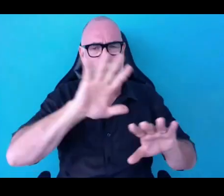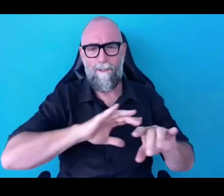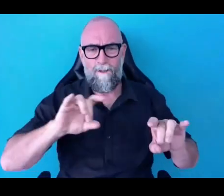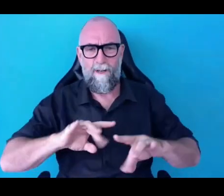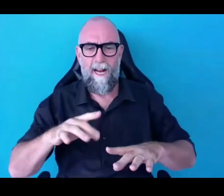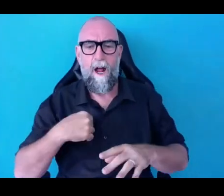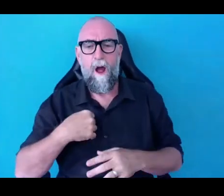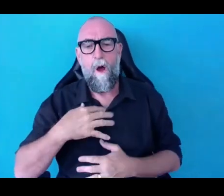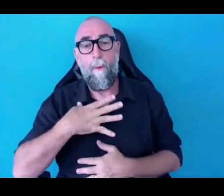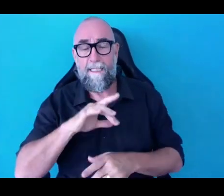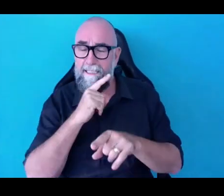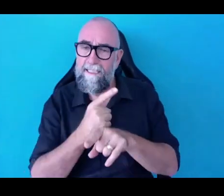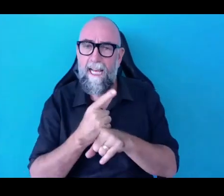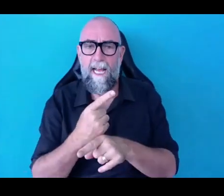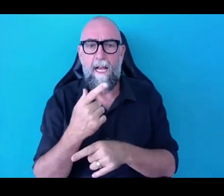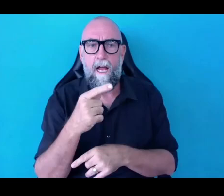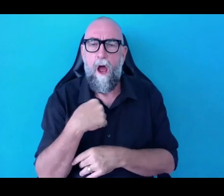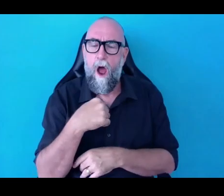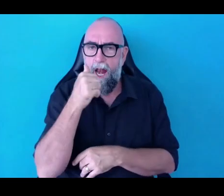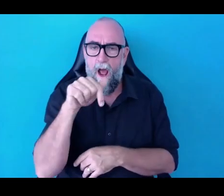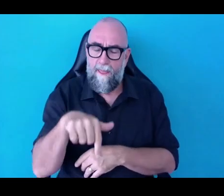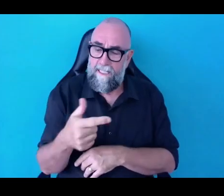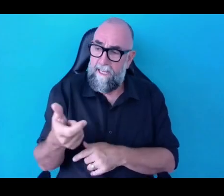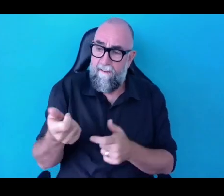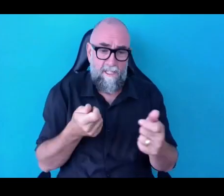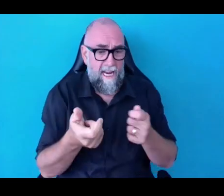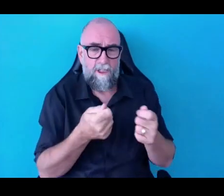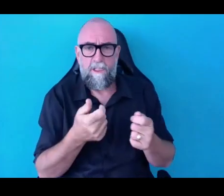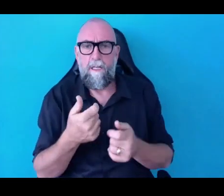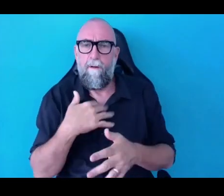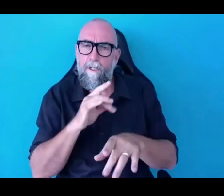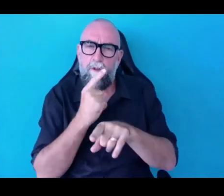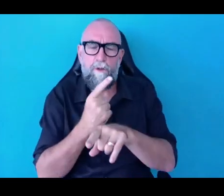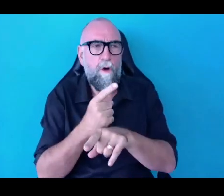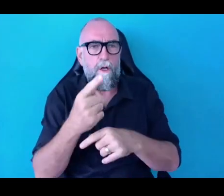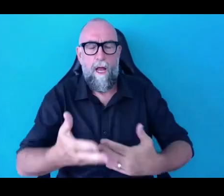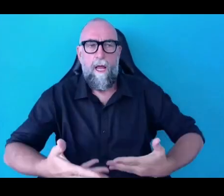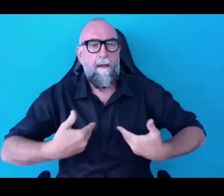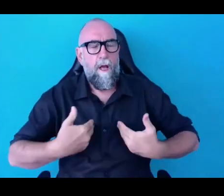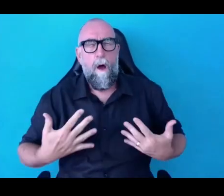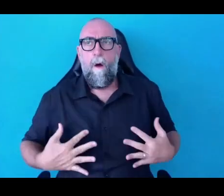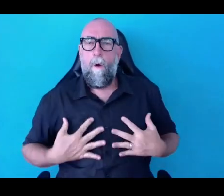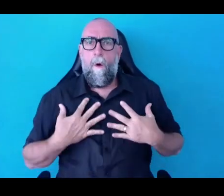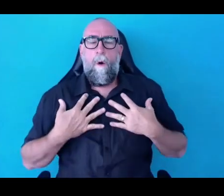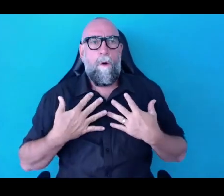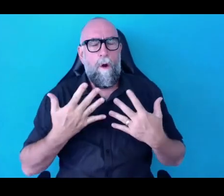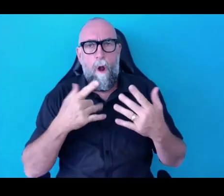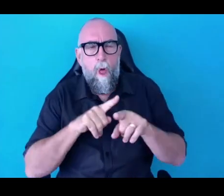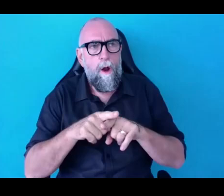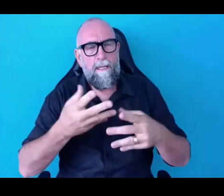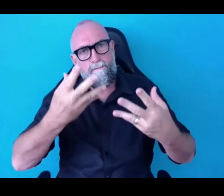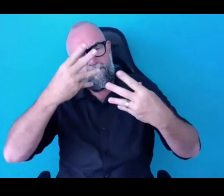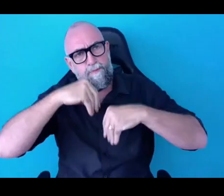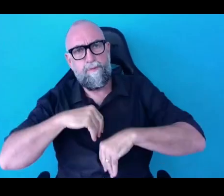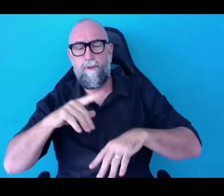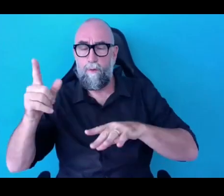invitation states, you inspire and energise best practice teaching and learning in the visual arts. So as an artist, I